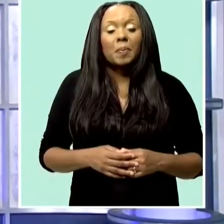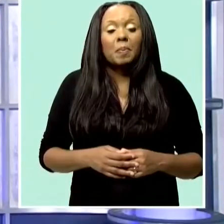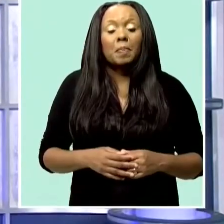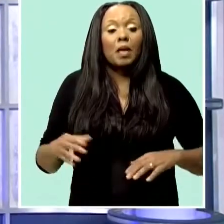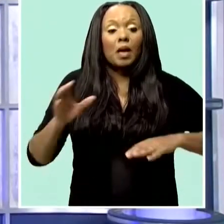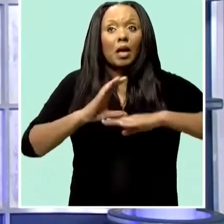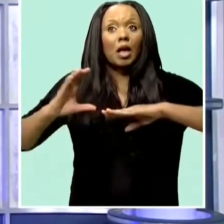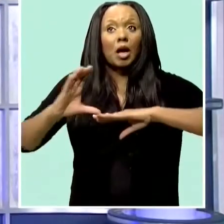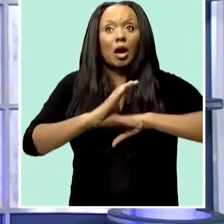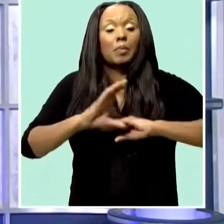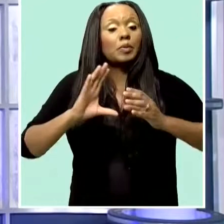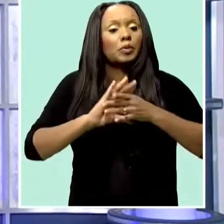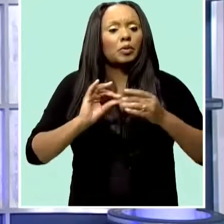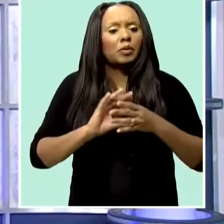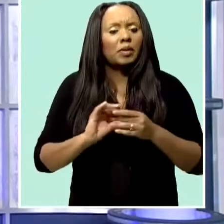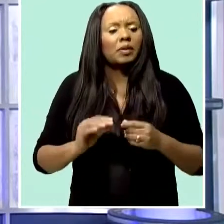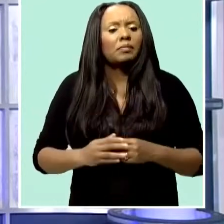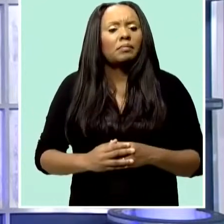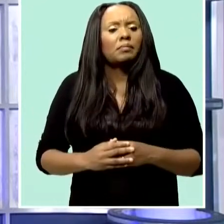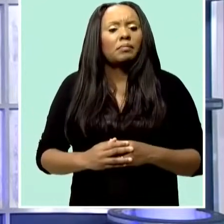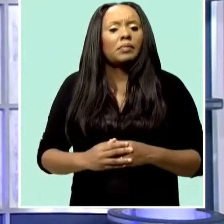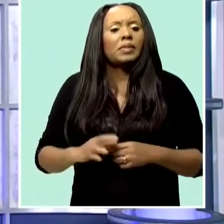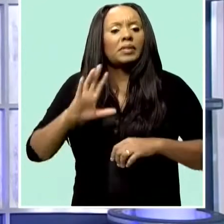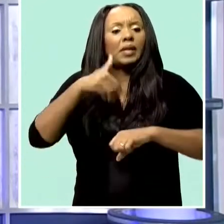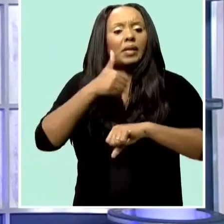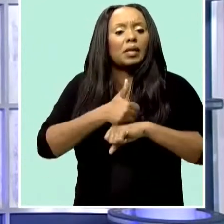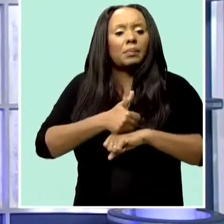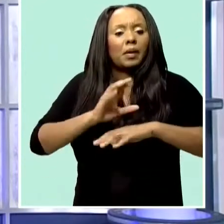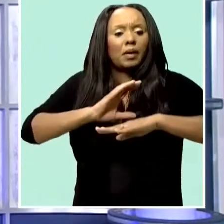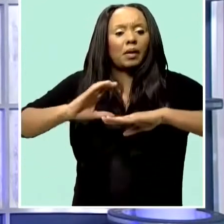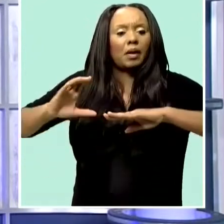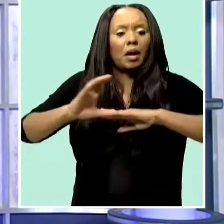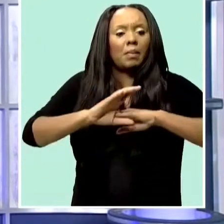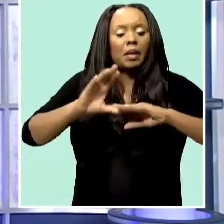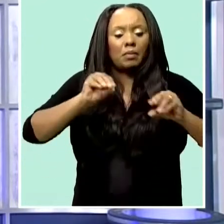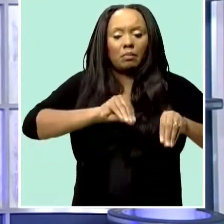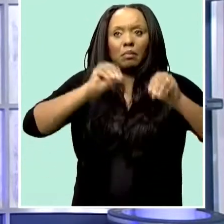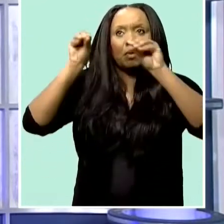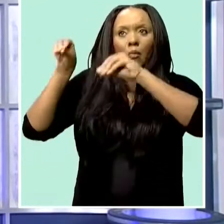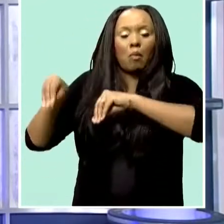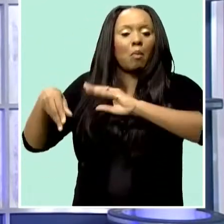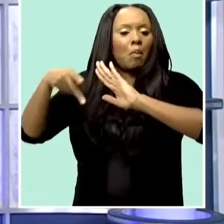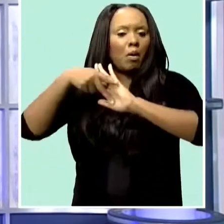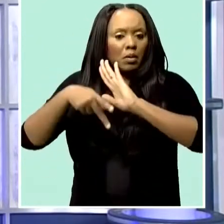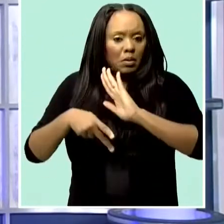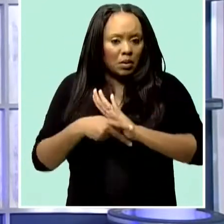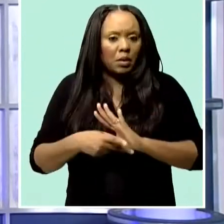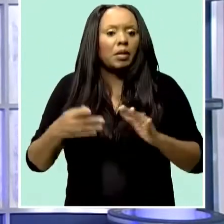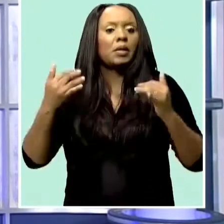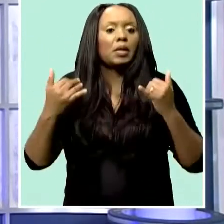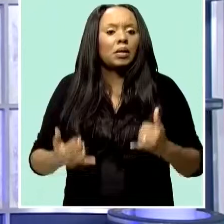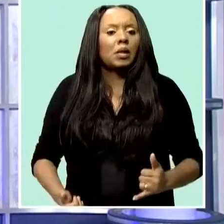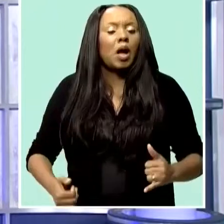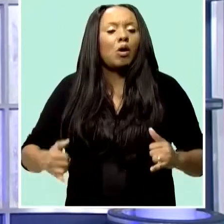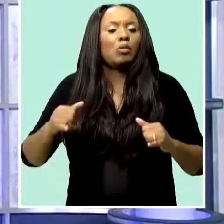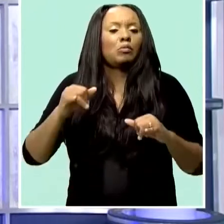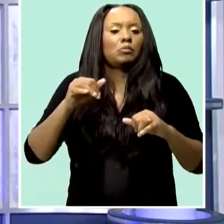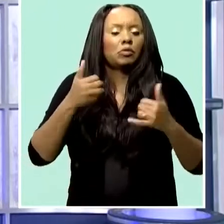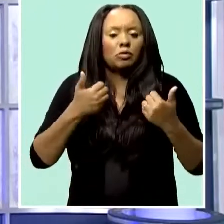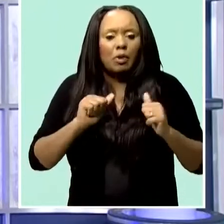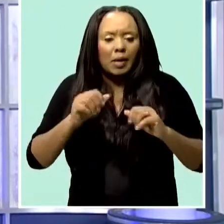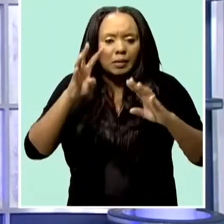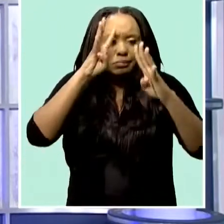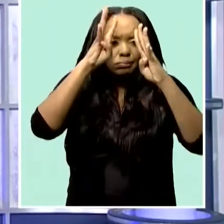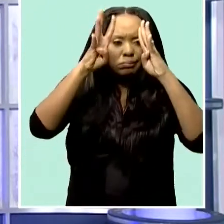Checking in with our regional neighbours, the development of a regional migration policy in CARICOM is being worked on with the aim of eliminating all forms